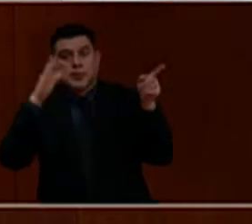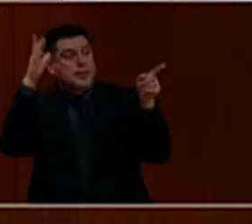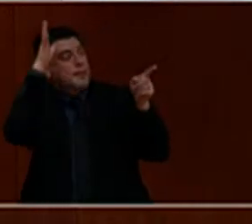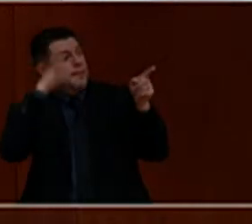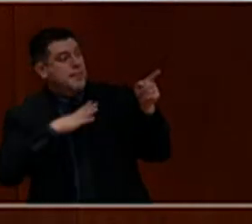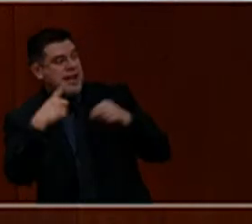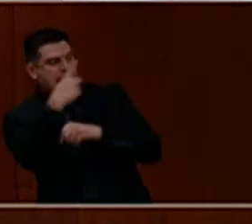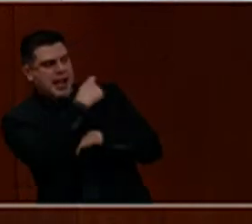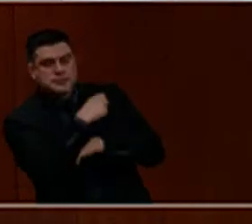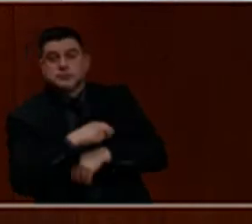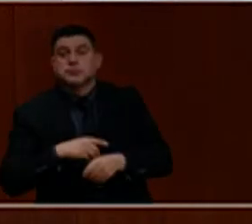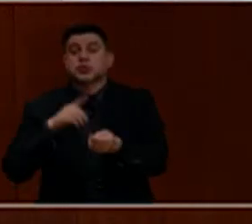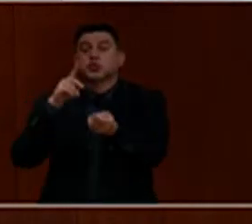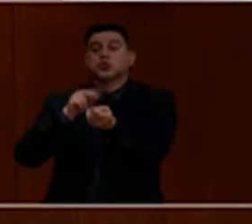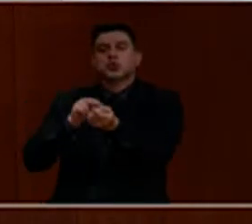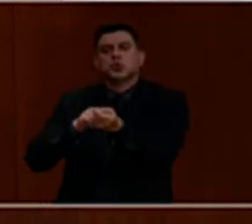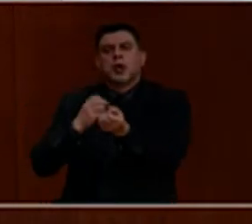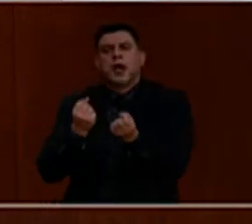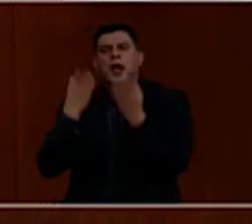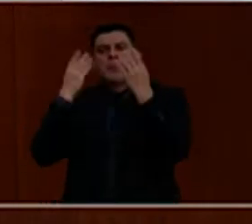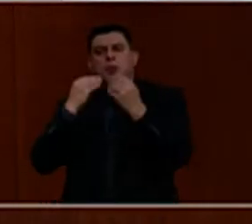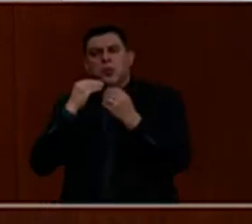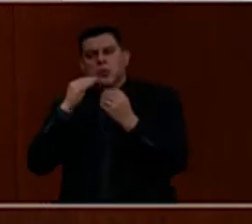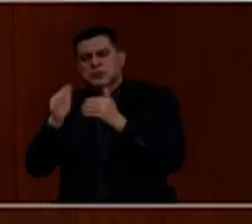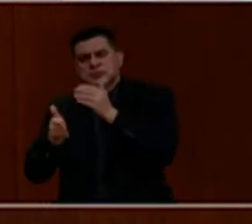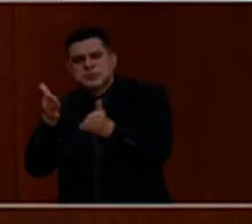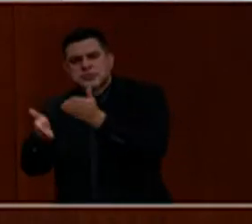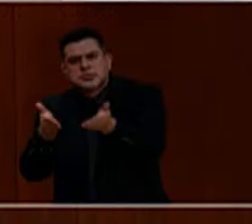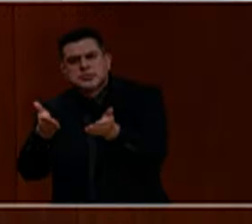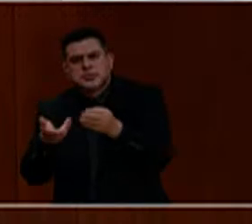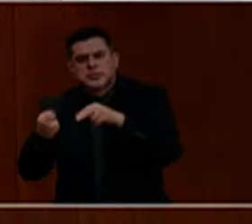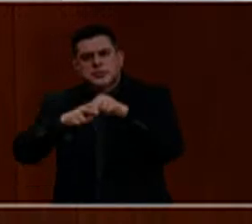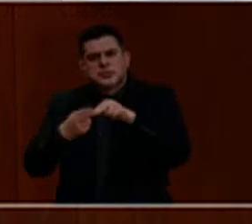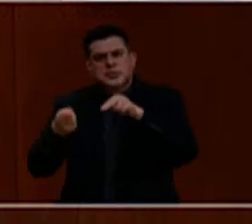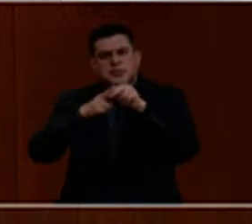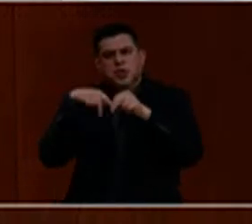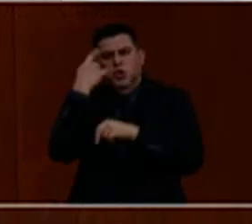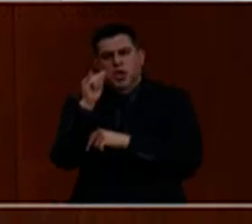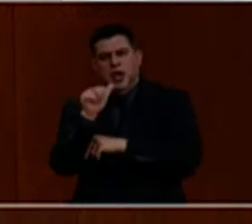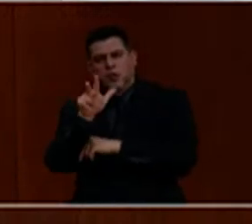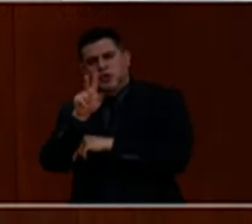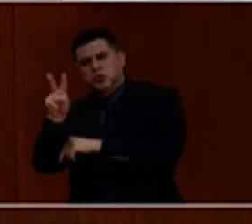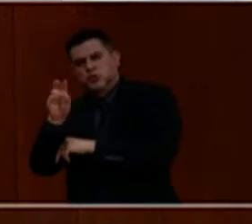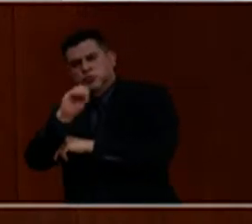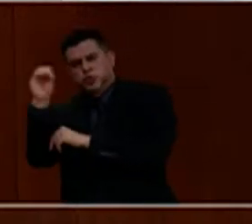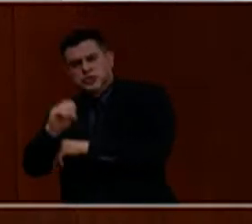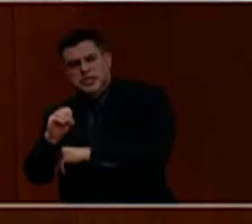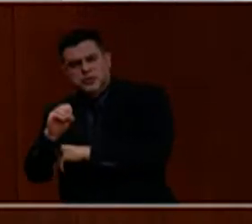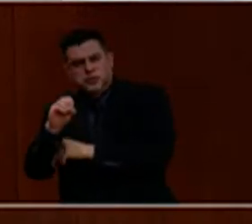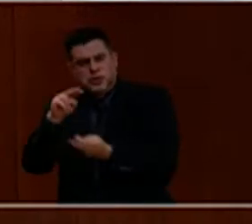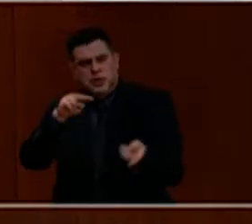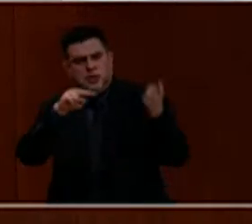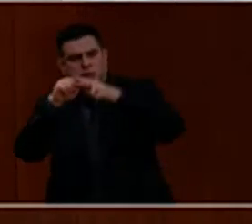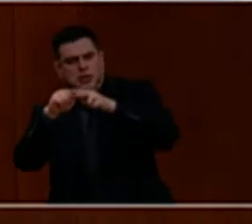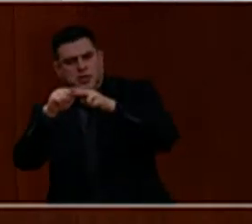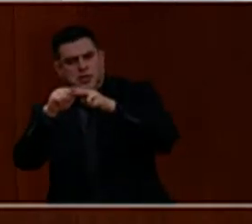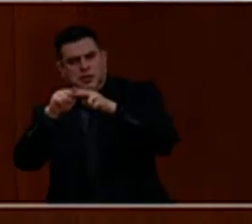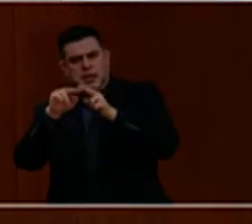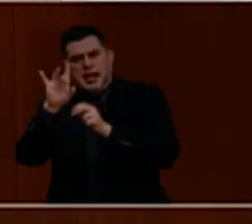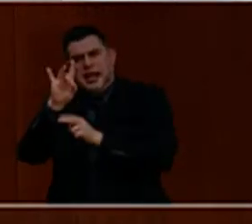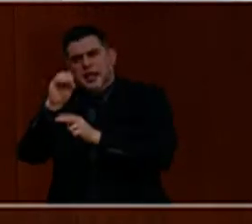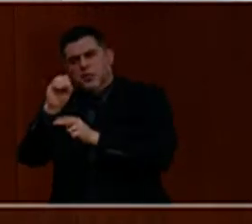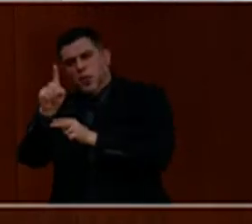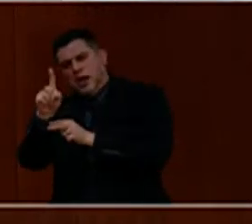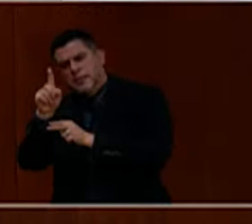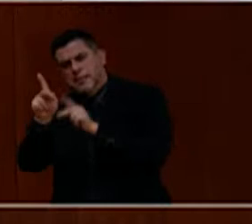which is Saturday. I calculated a 32% increase, went up by 801 people that died. You just said